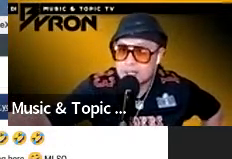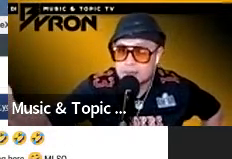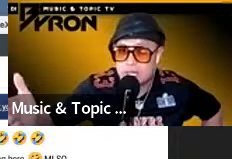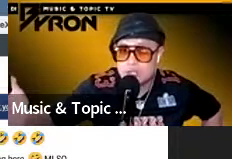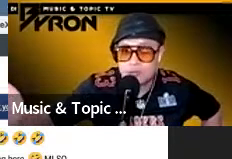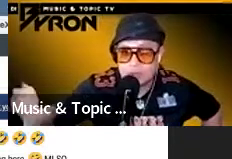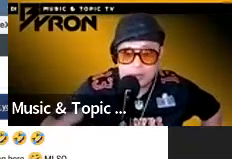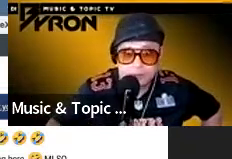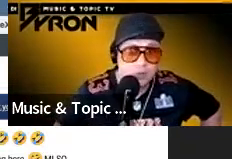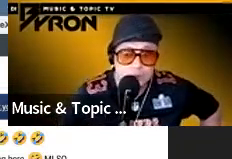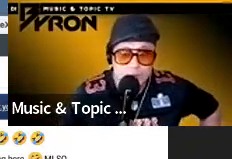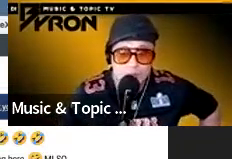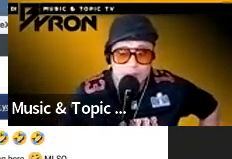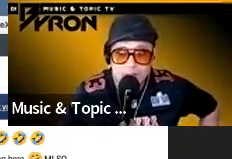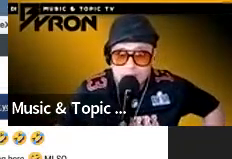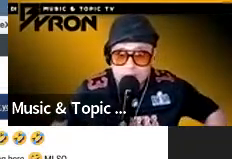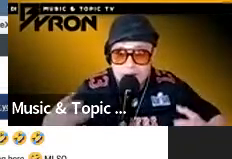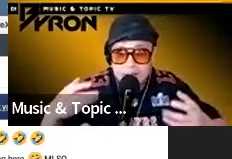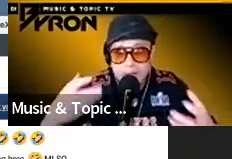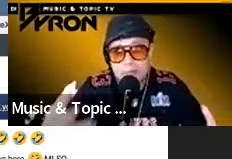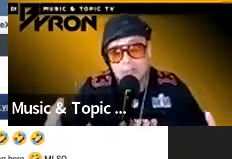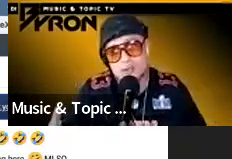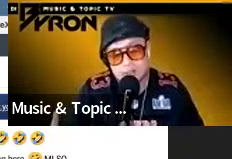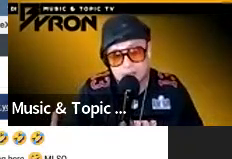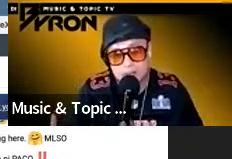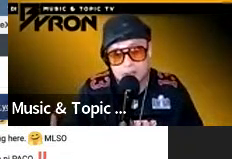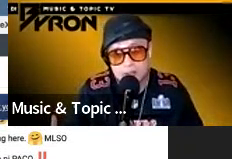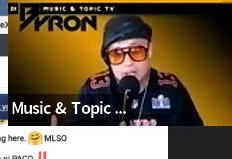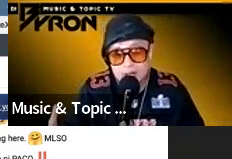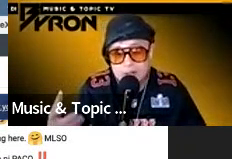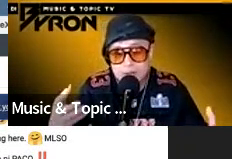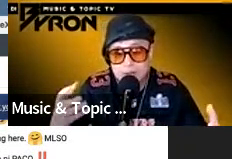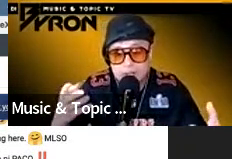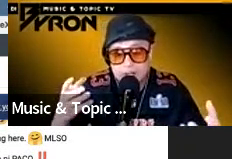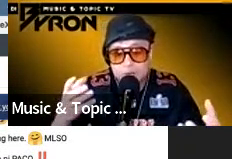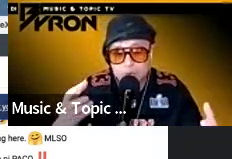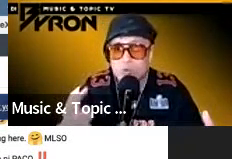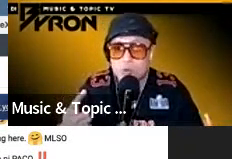hinaharas tayo ng Malaysia or Vietnam? No. Kasi may agreement eh.